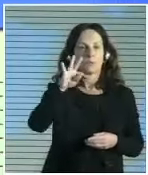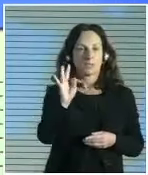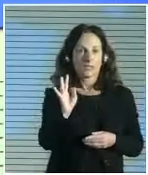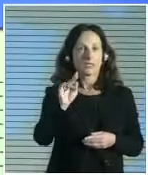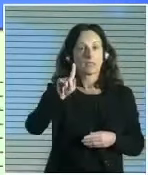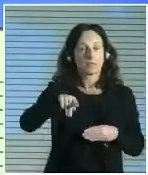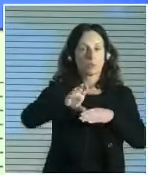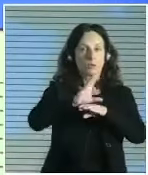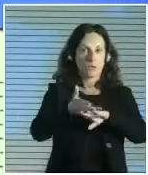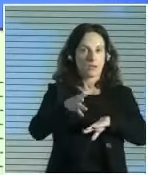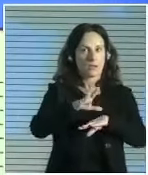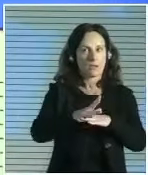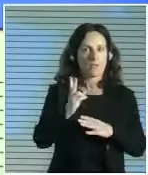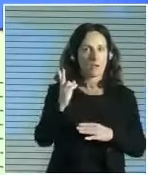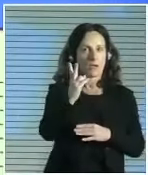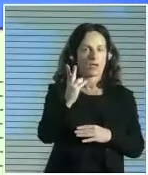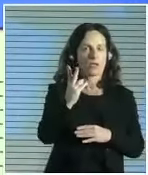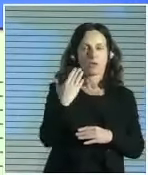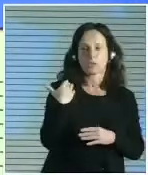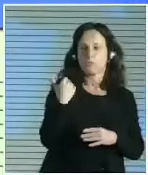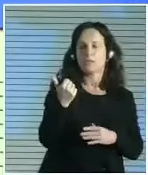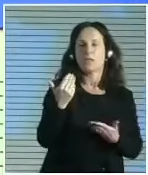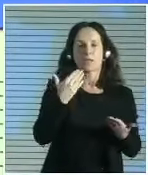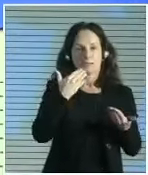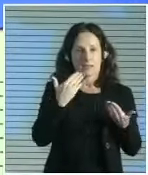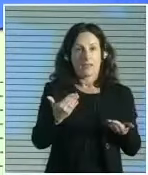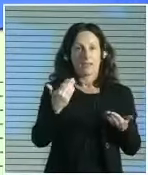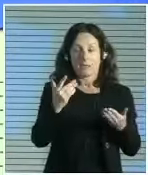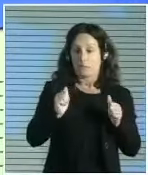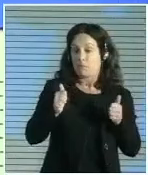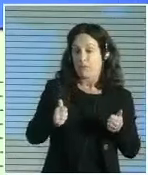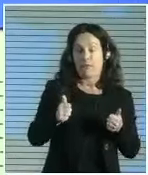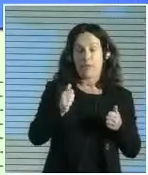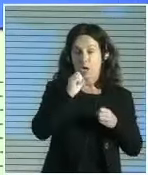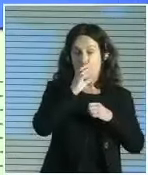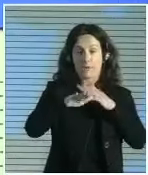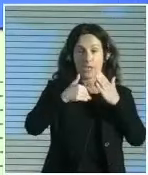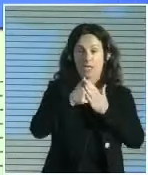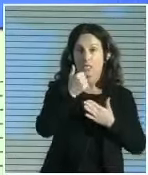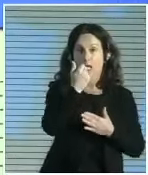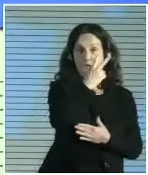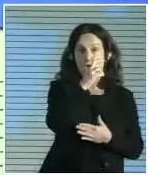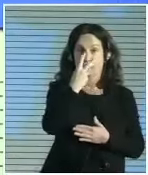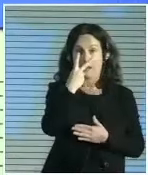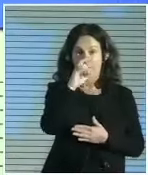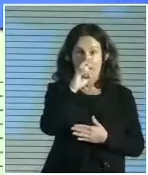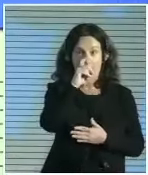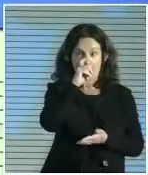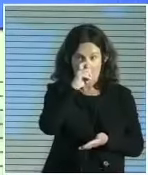the COVID pandemic in 2020, it was clear to us that strategy of the Canary Island